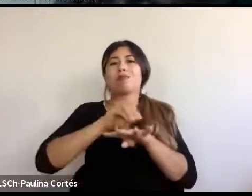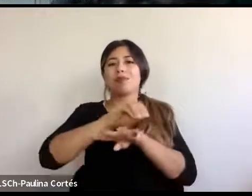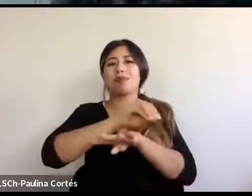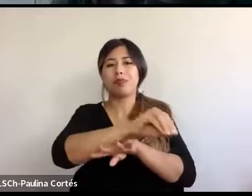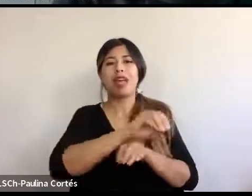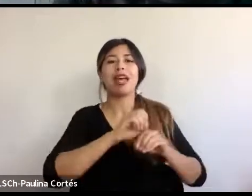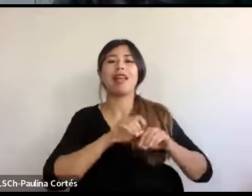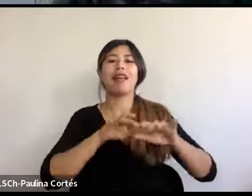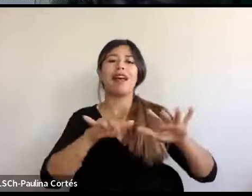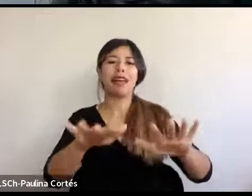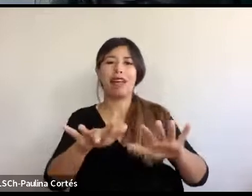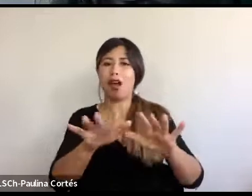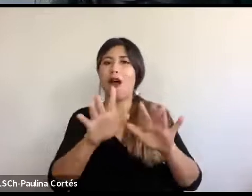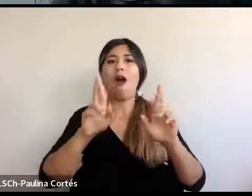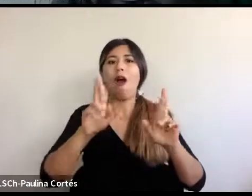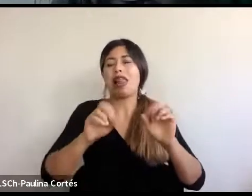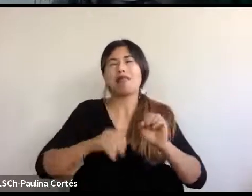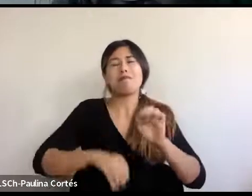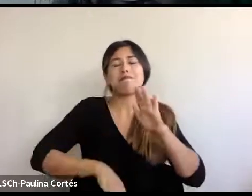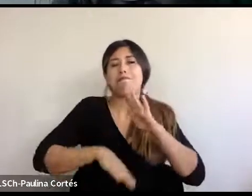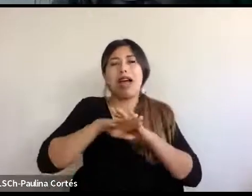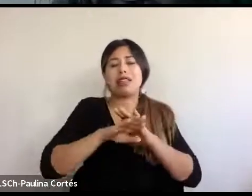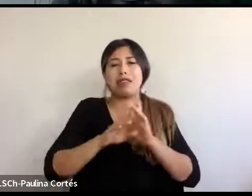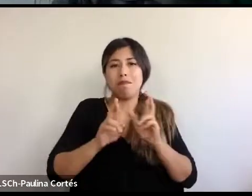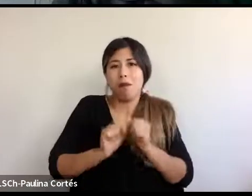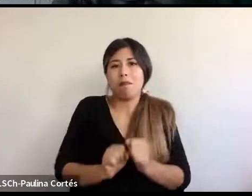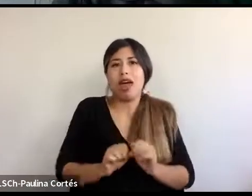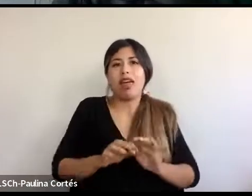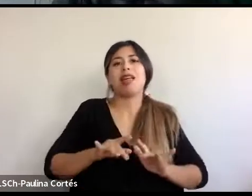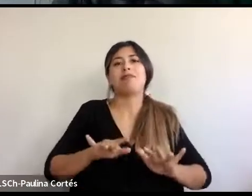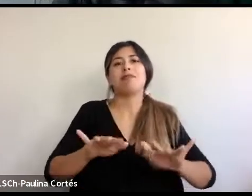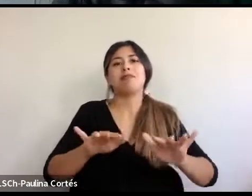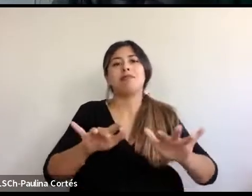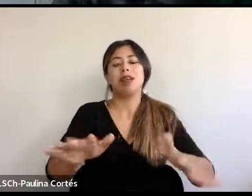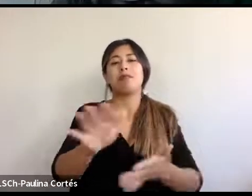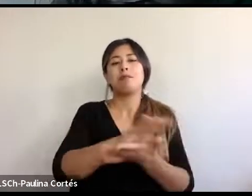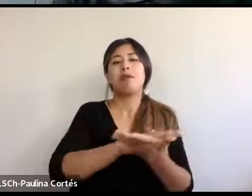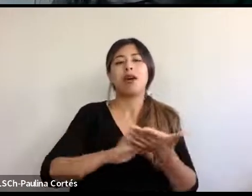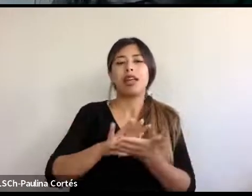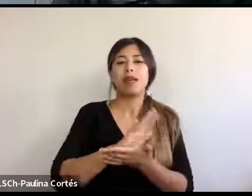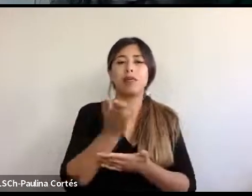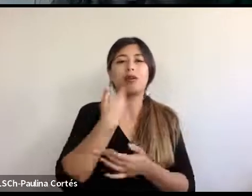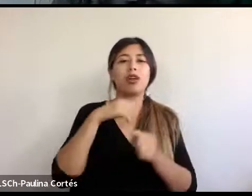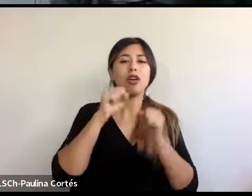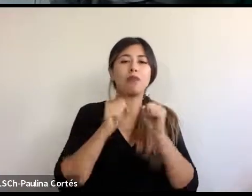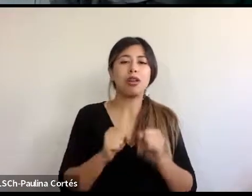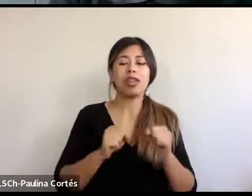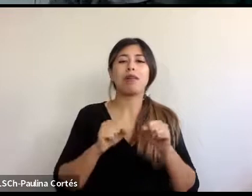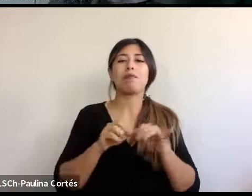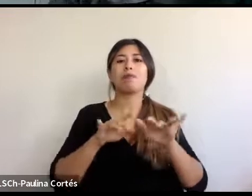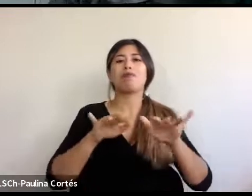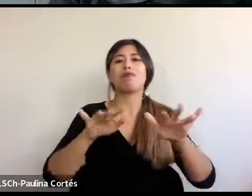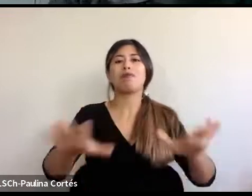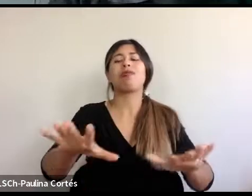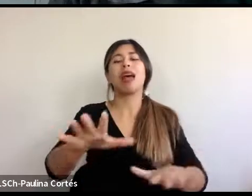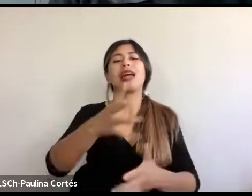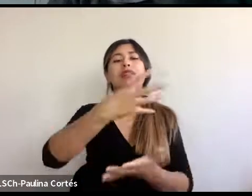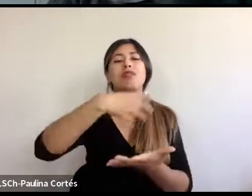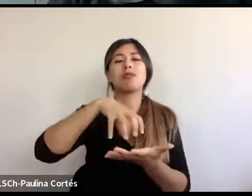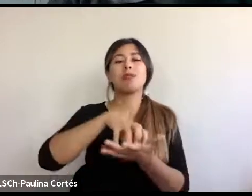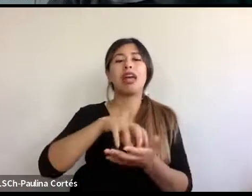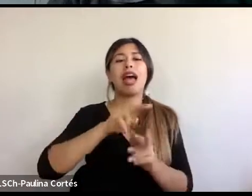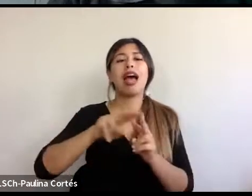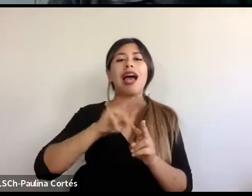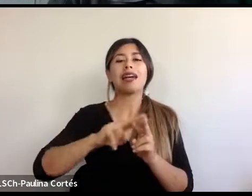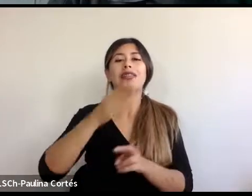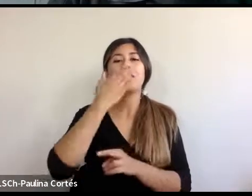that, for example, don't have the opportunity to travel to the capital and see the films there. That's why we are also going to the regions, and